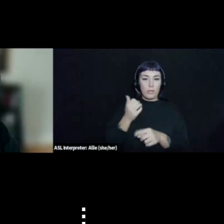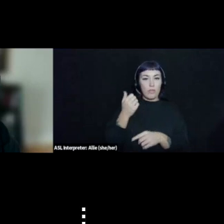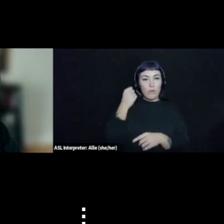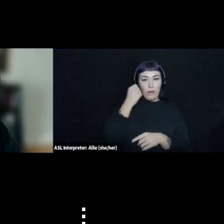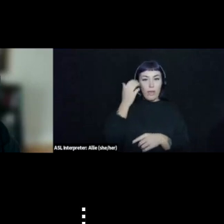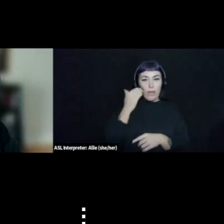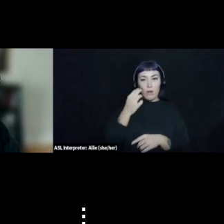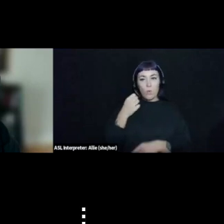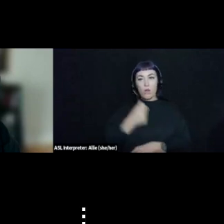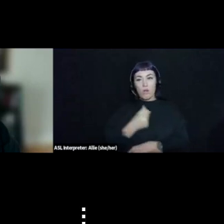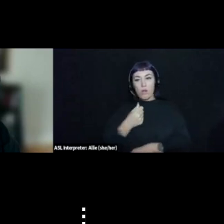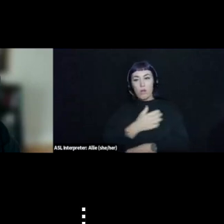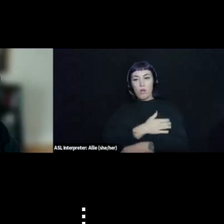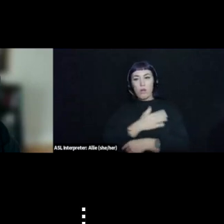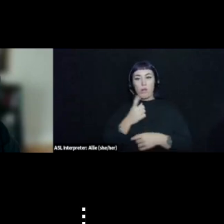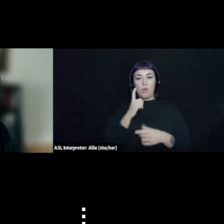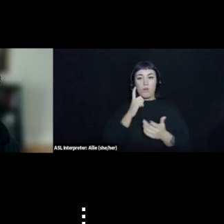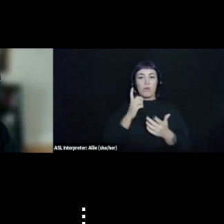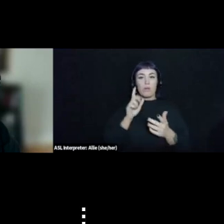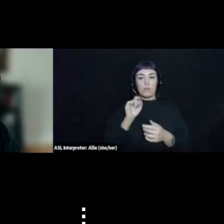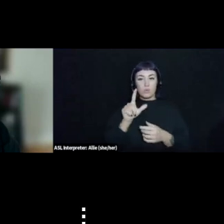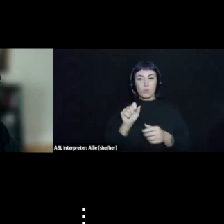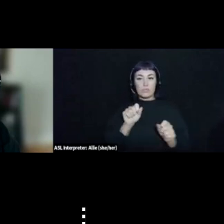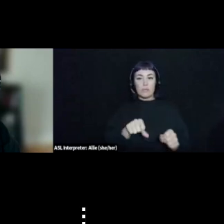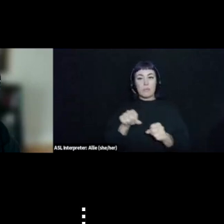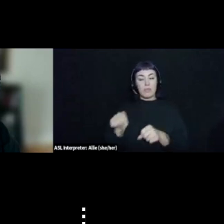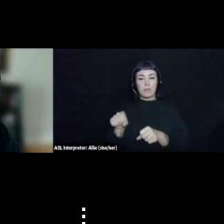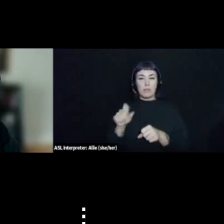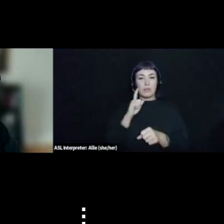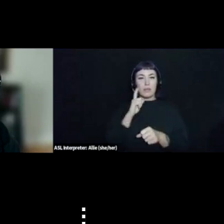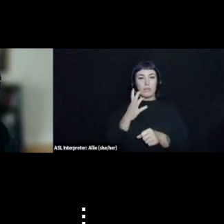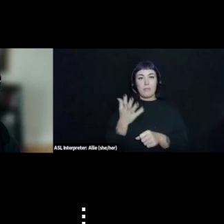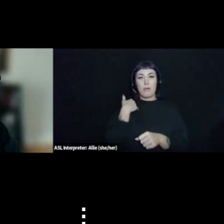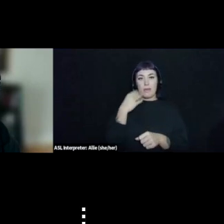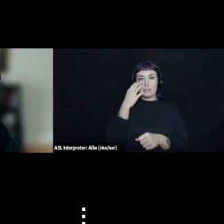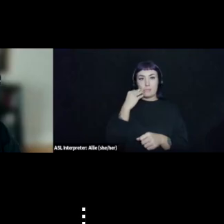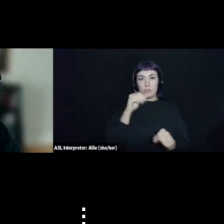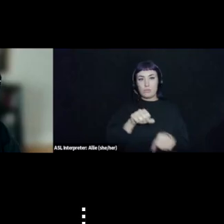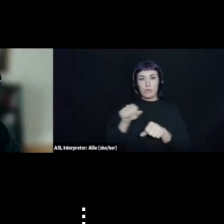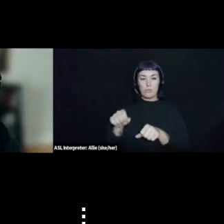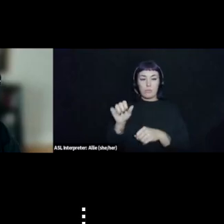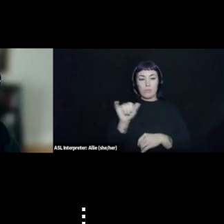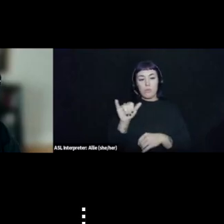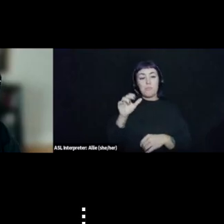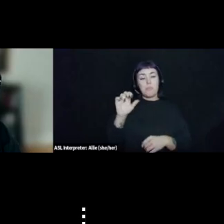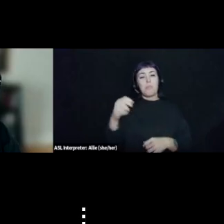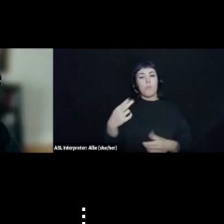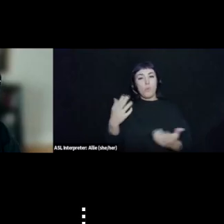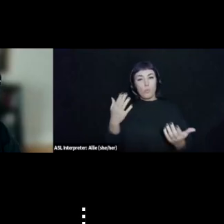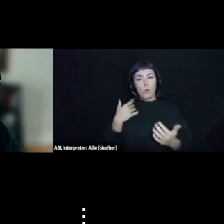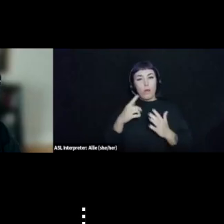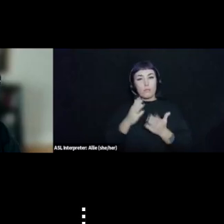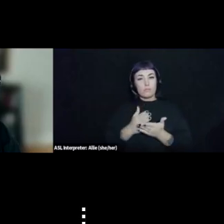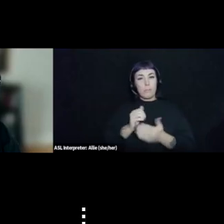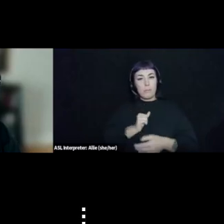they kind of had the tools and the ability and the past experience to be able to go like, oh, I've stopped